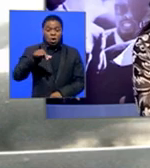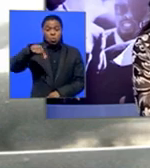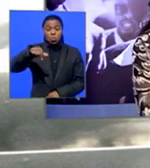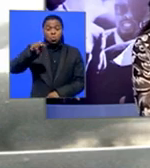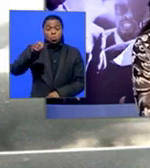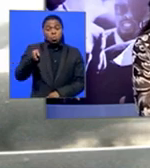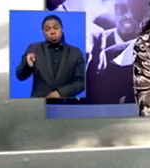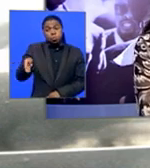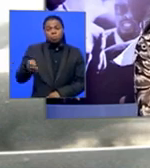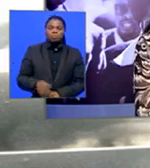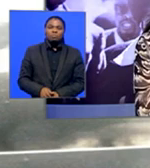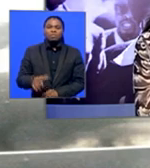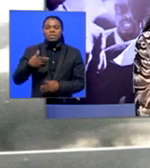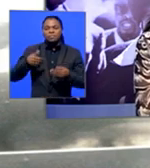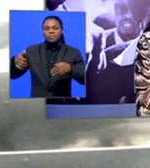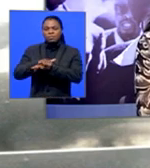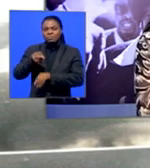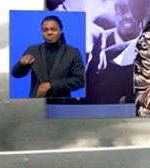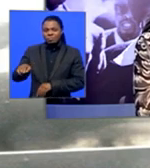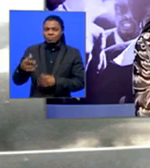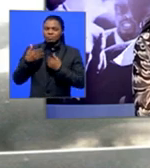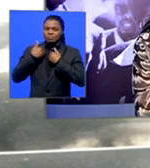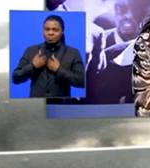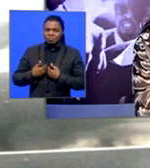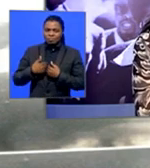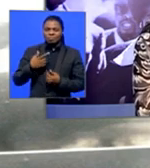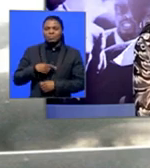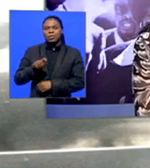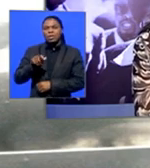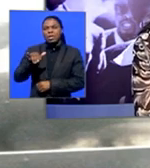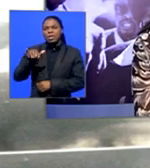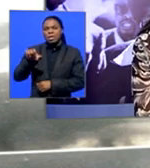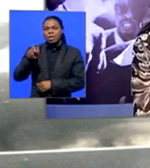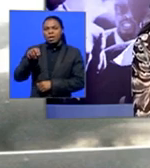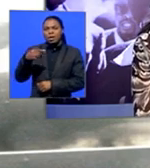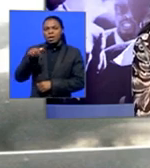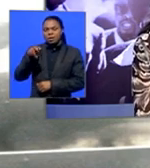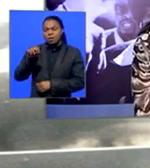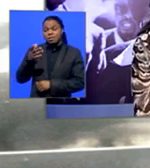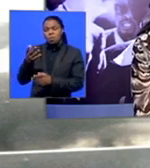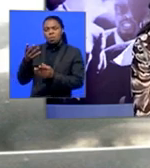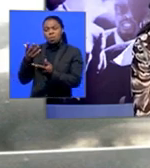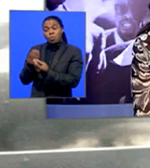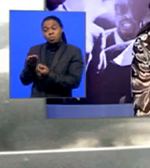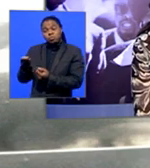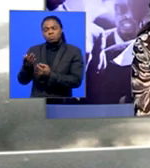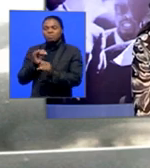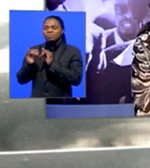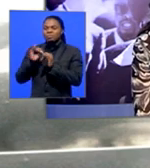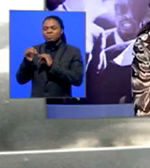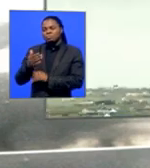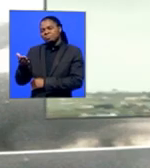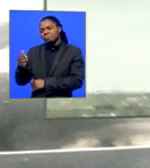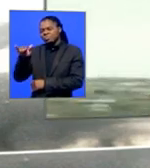is going to be taking place on Sunday. She's actually joined by Tony Yengeni. Yulisa, a very good morning to you.